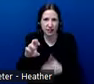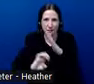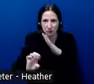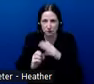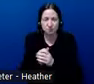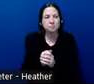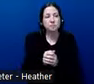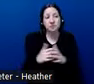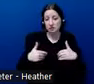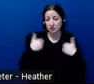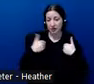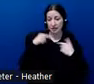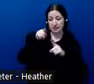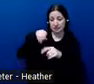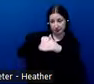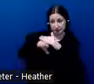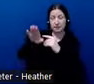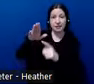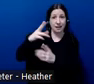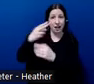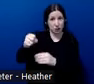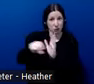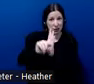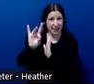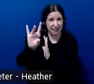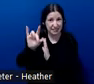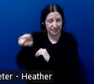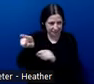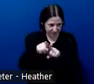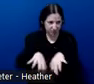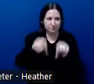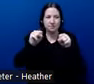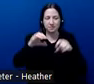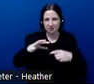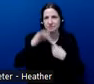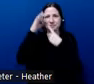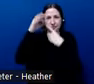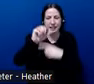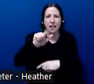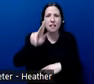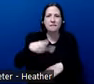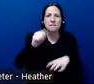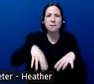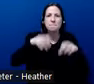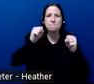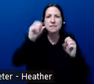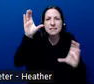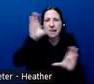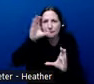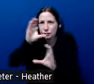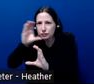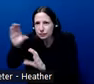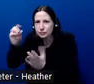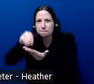eights, also had special activities, such as this puzzle scavenger hunt at Alpha, and this field trip at Burnaby